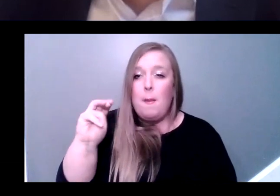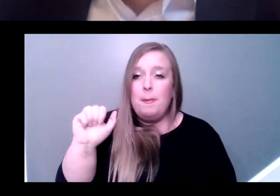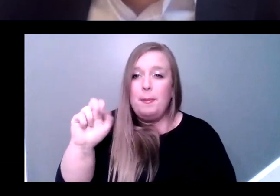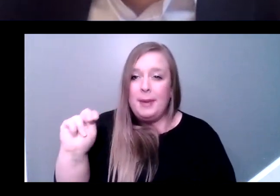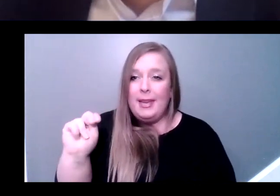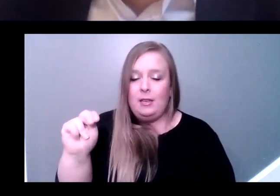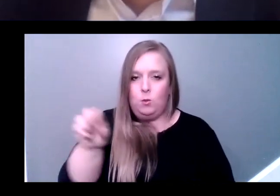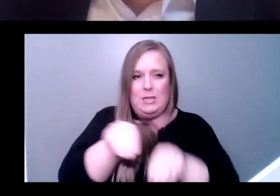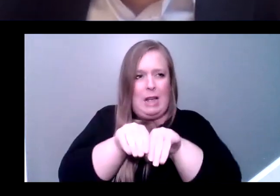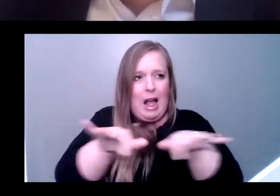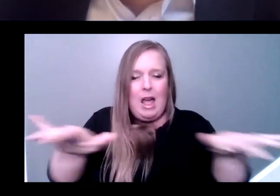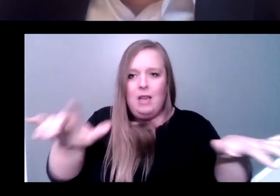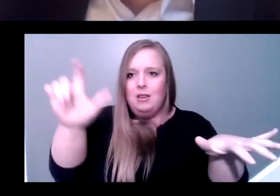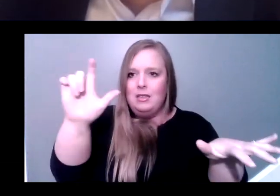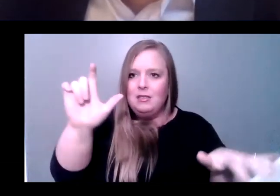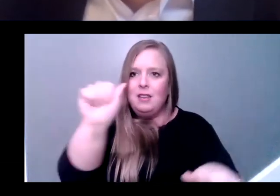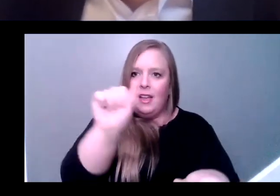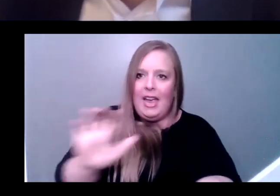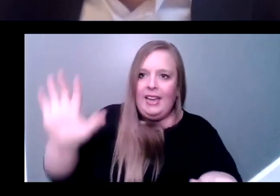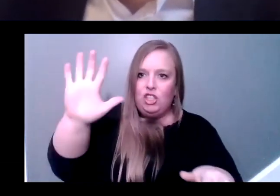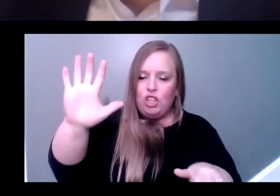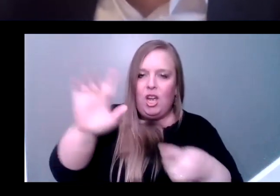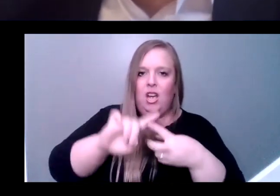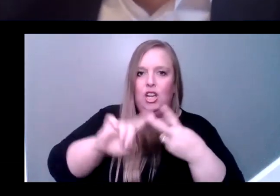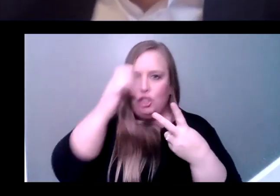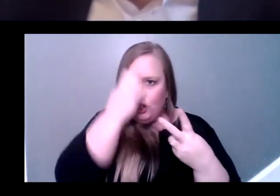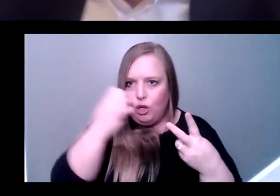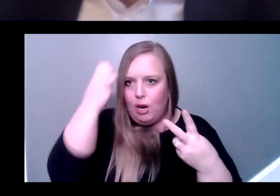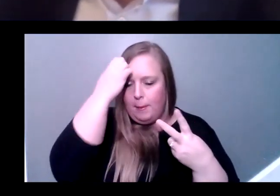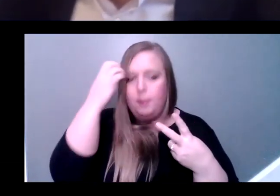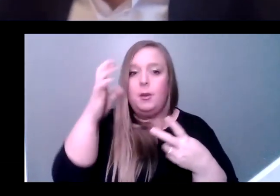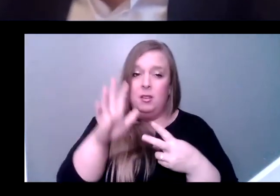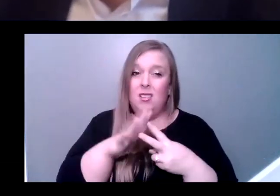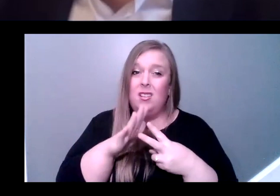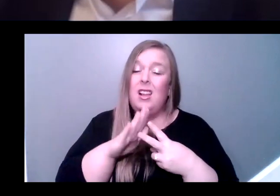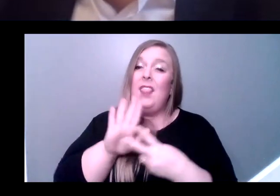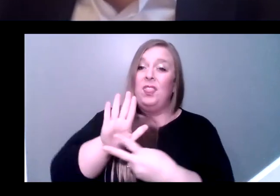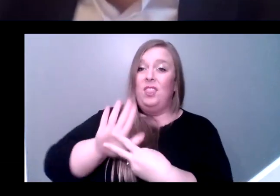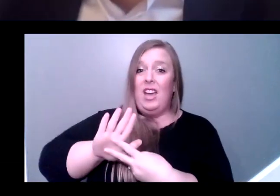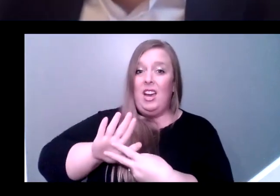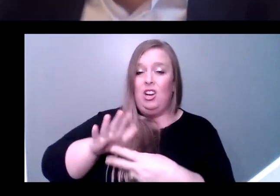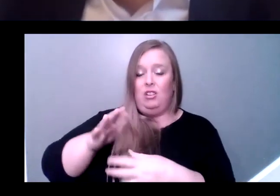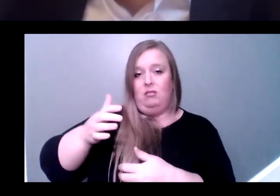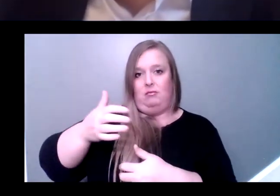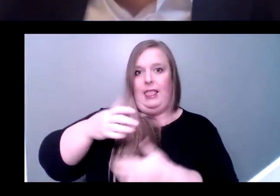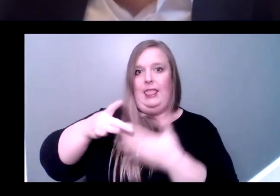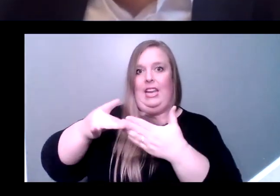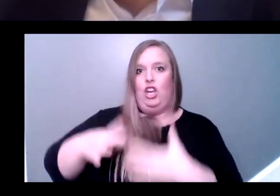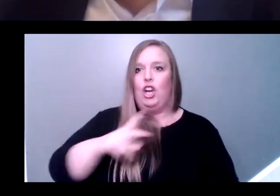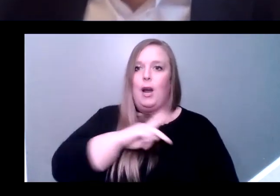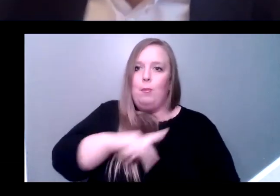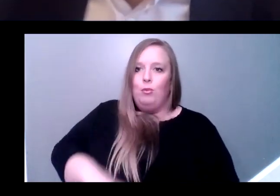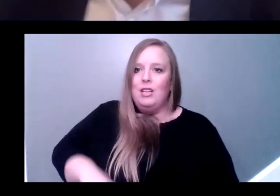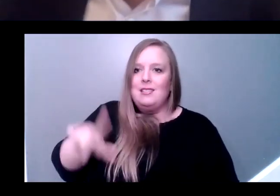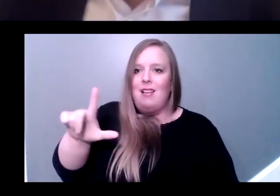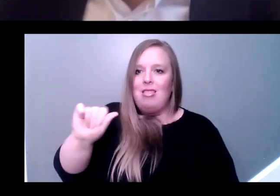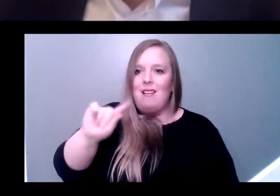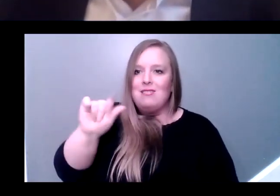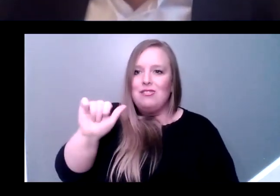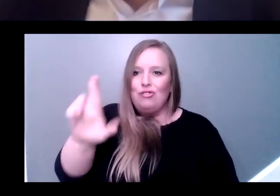People's Army, is secretly supplying weapons to a Bosnian Serb army that is forming.